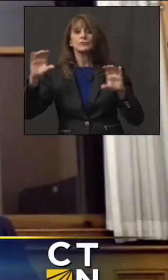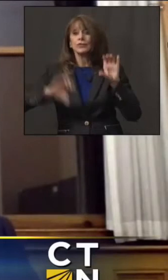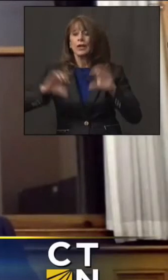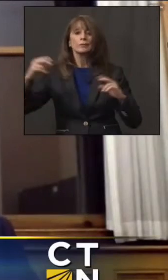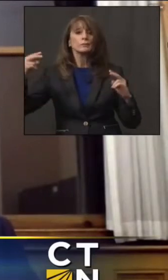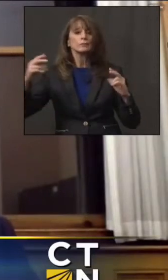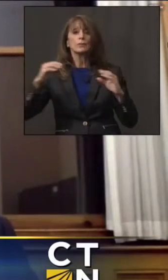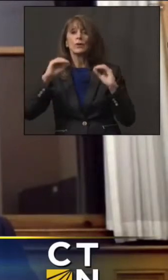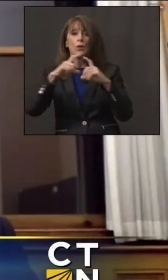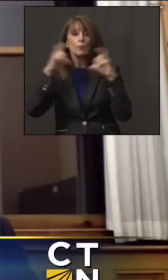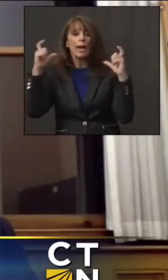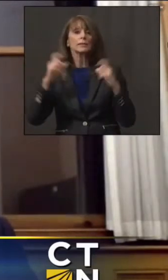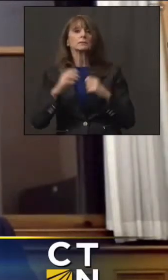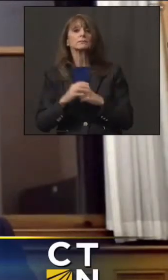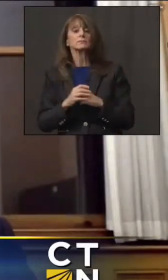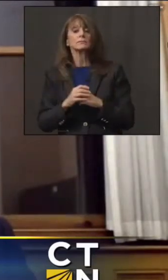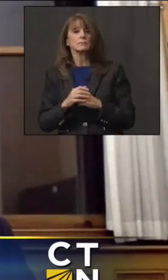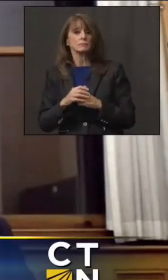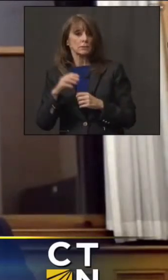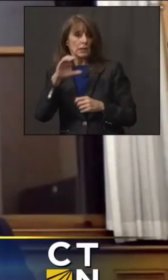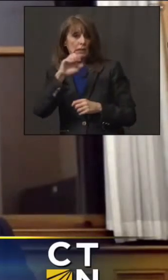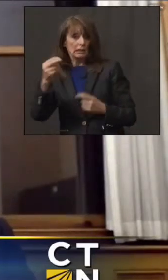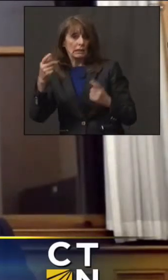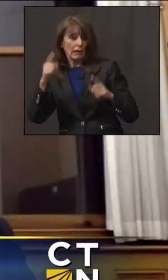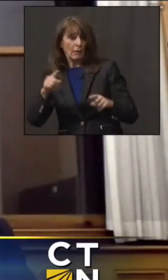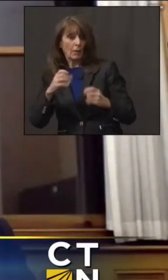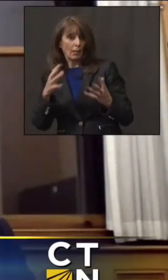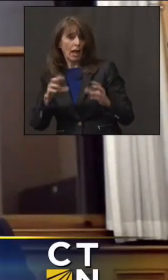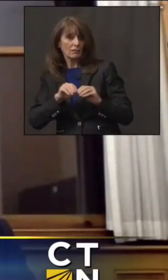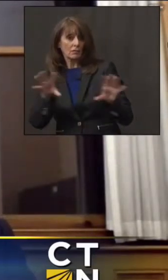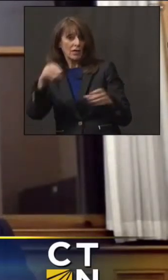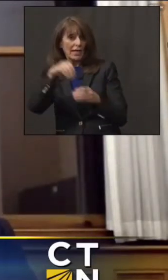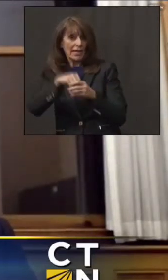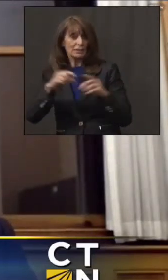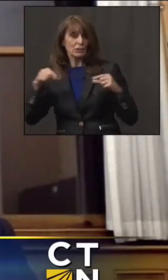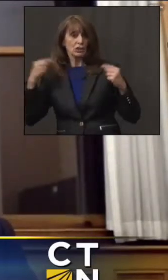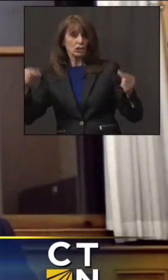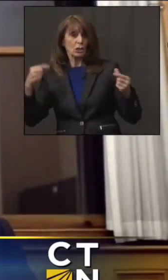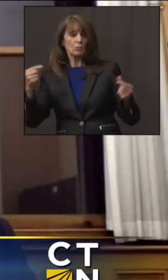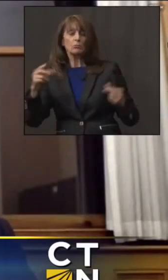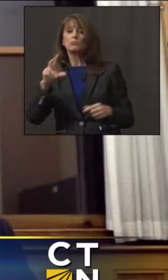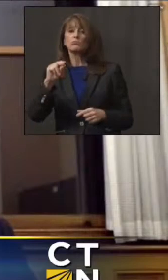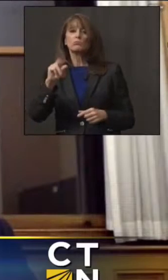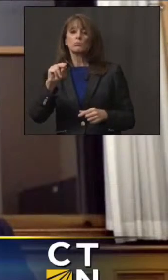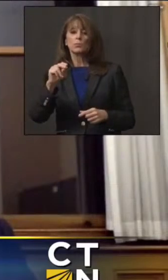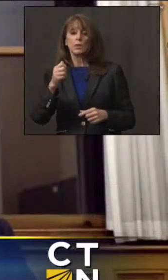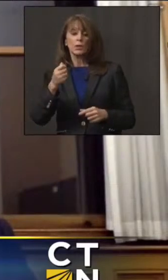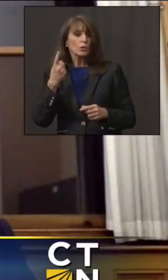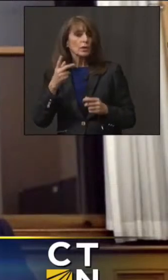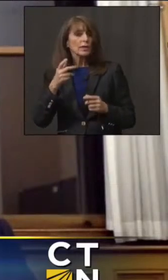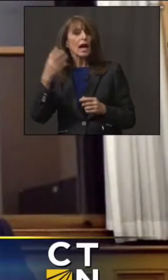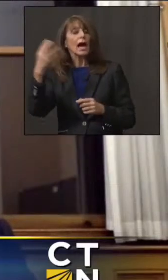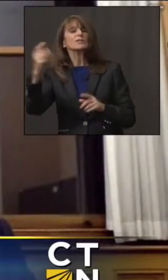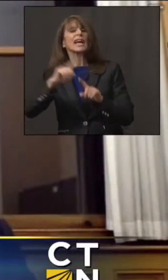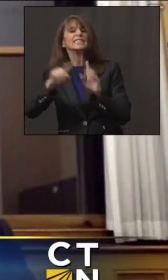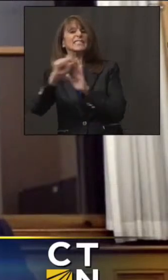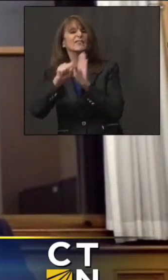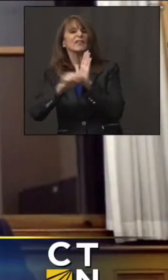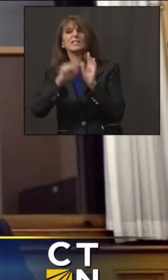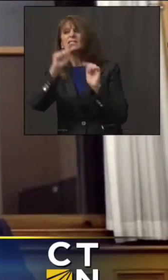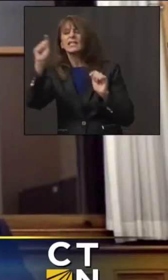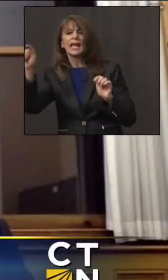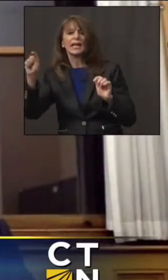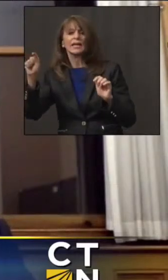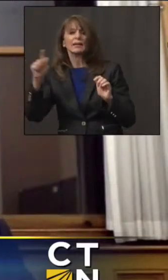haven't seen a lot of cases in Connecticut of transmission in gyms. There have been a number of studies published outside of Connecticut. I mean, a gym